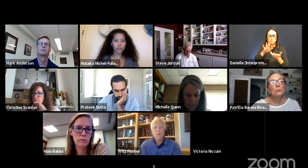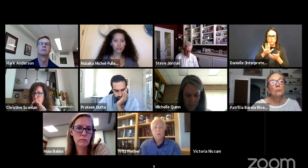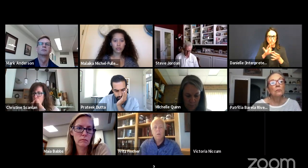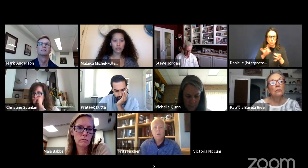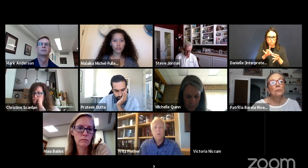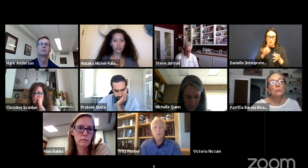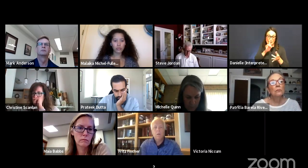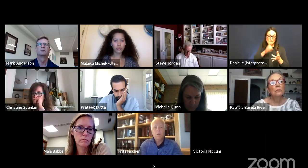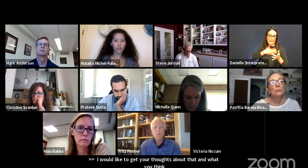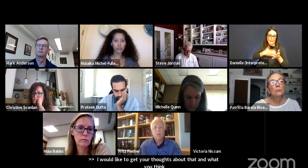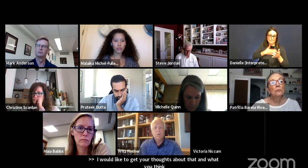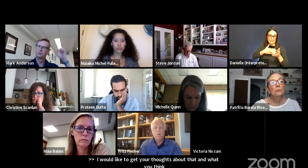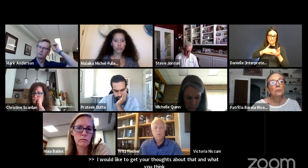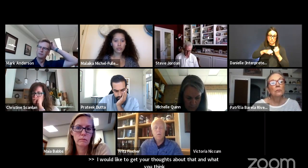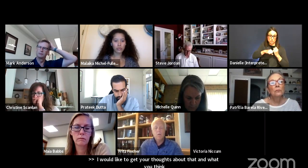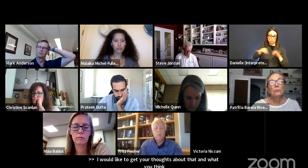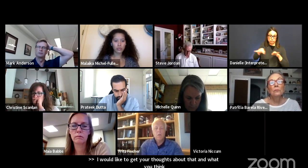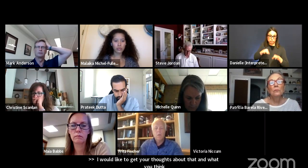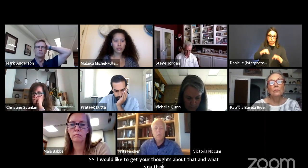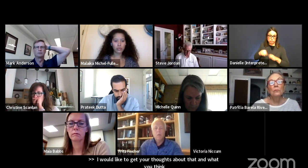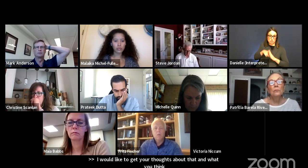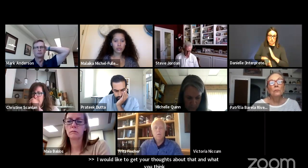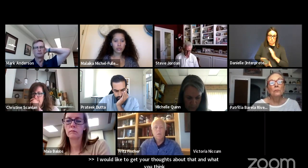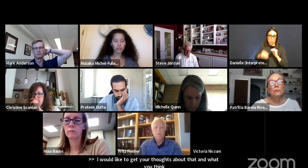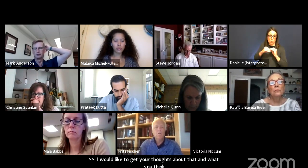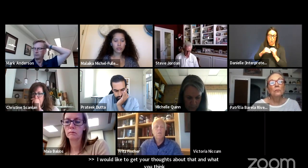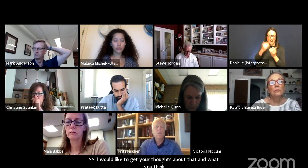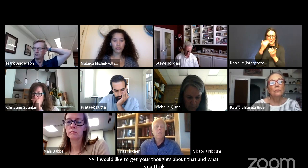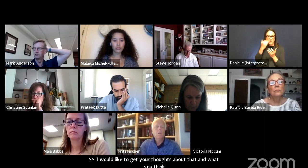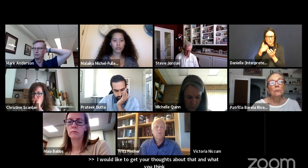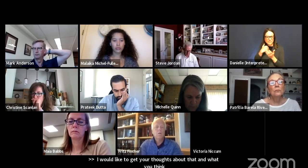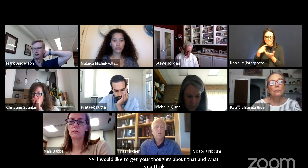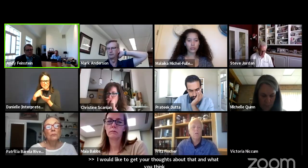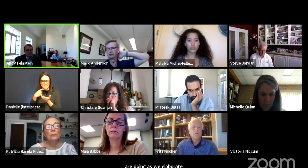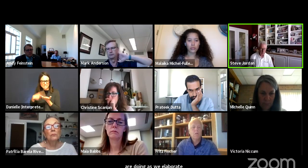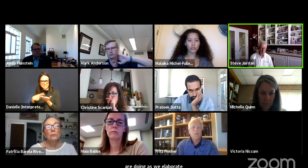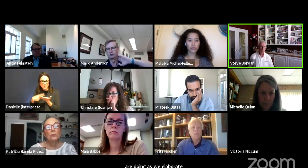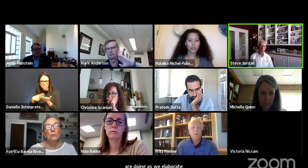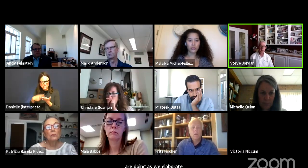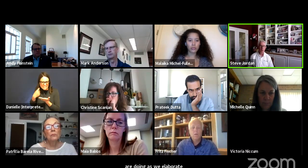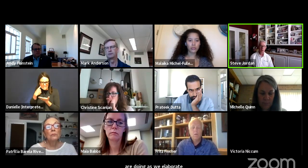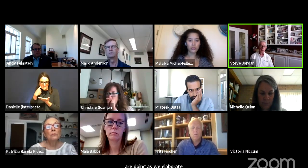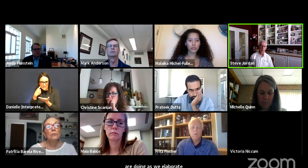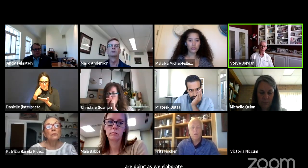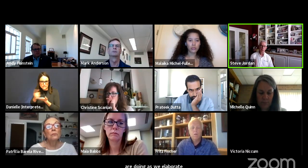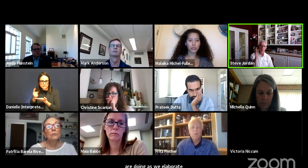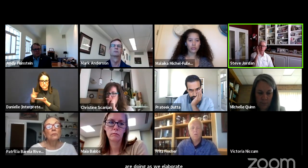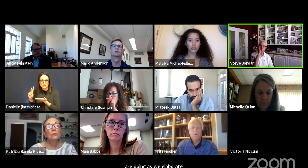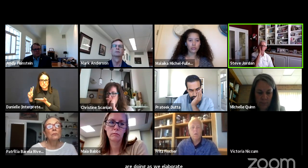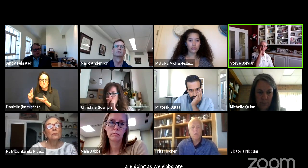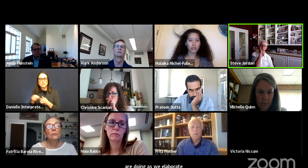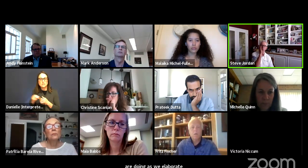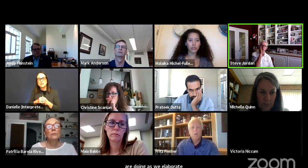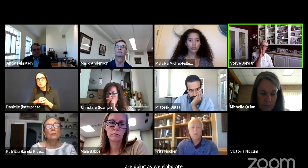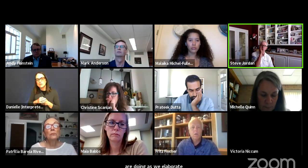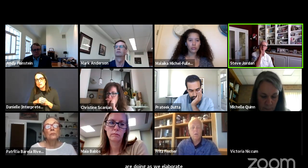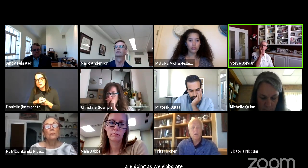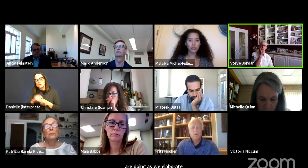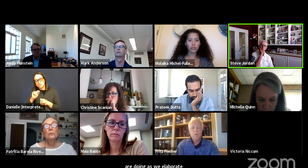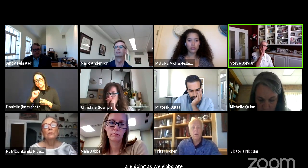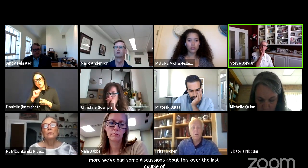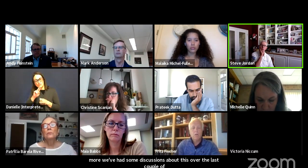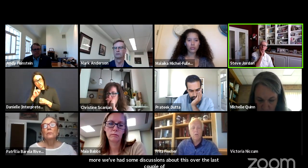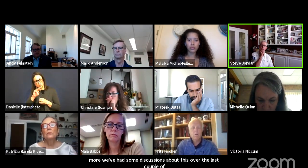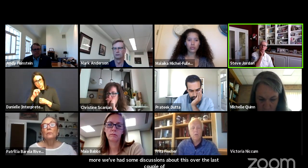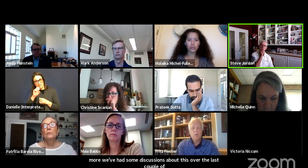we'd had some discussions about this over the last couple of weeks. Yeah, I mean, one, on the tuition side, I do think